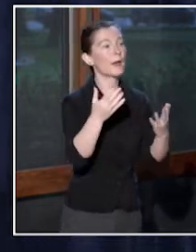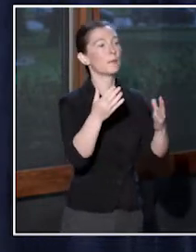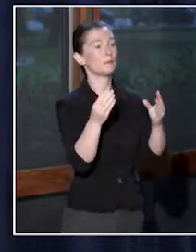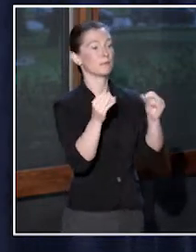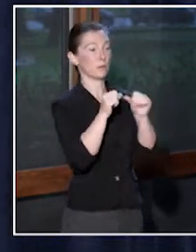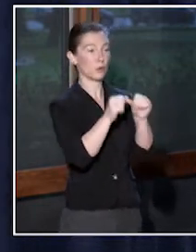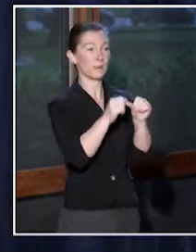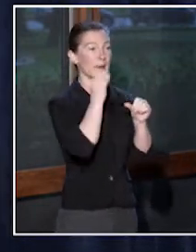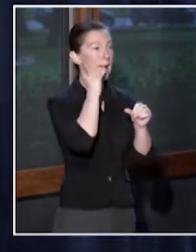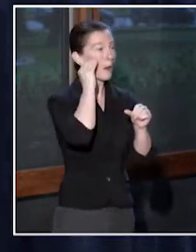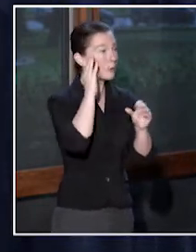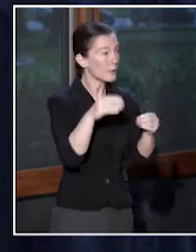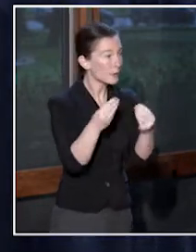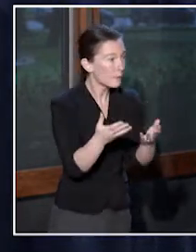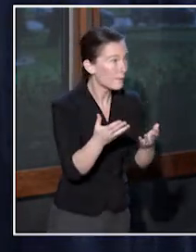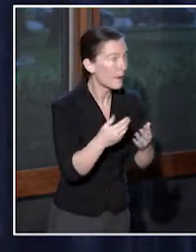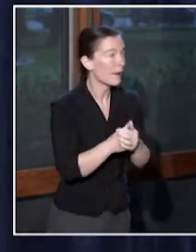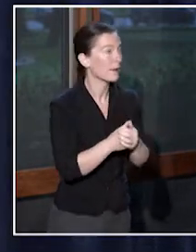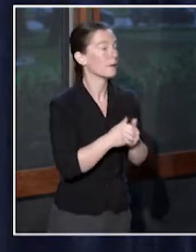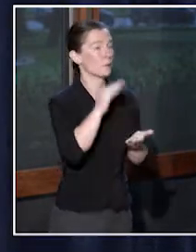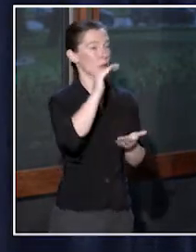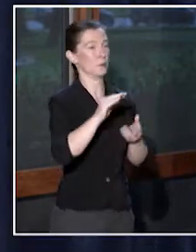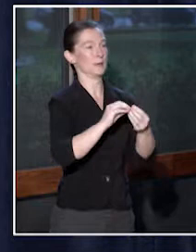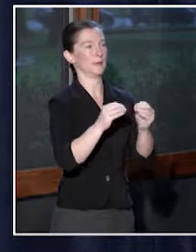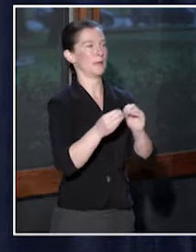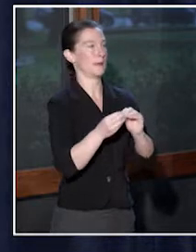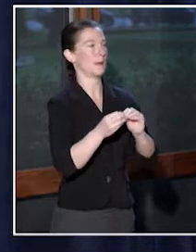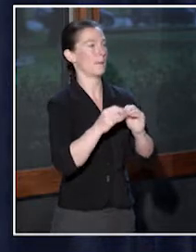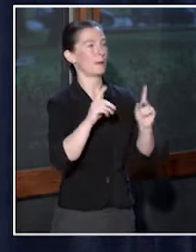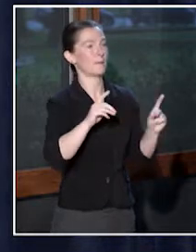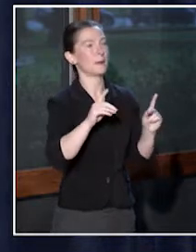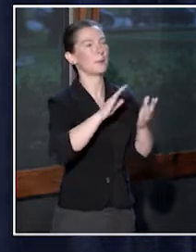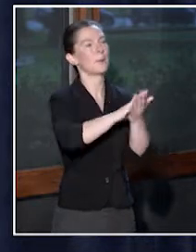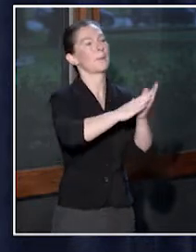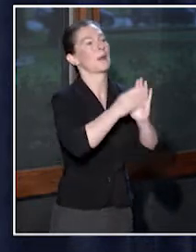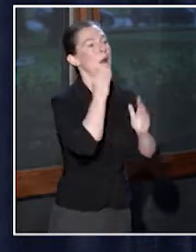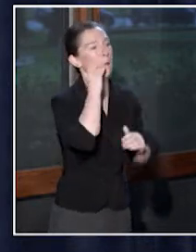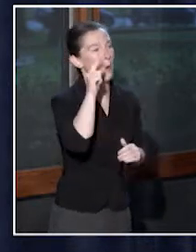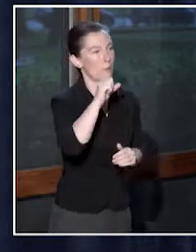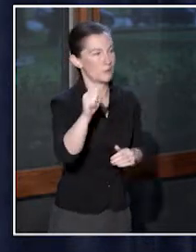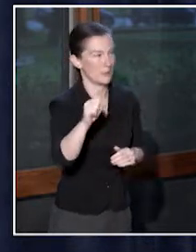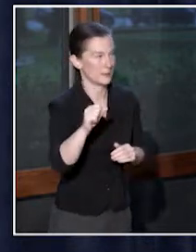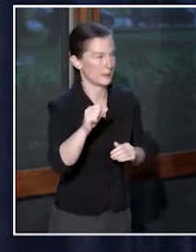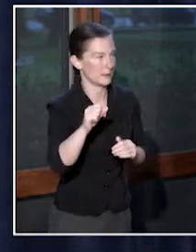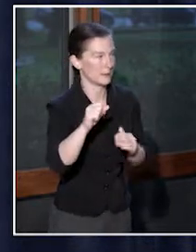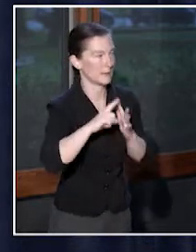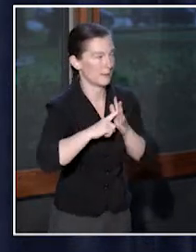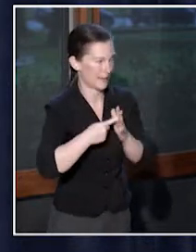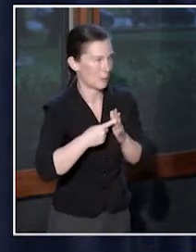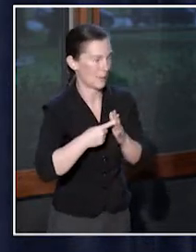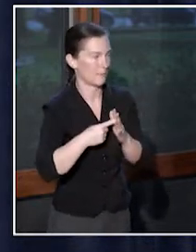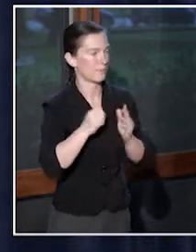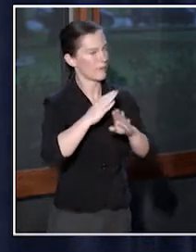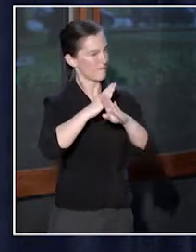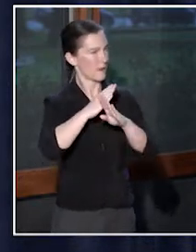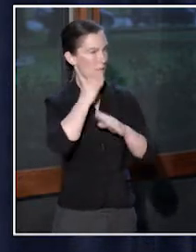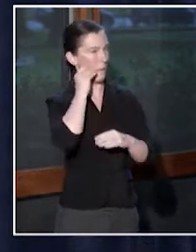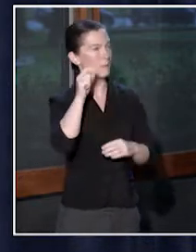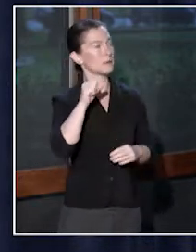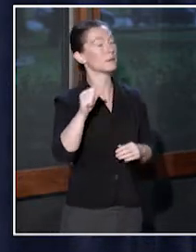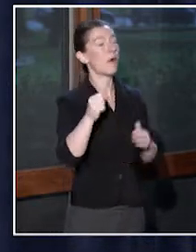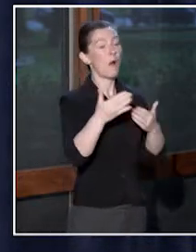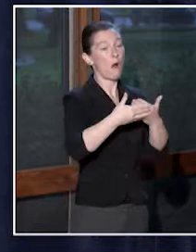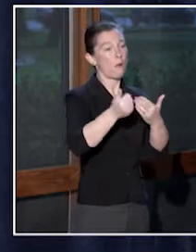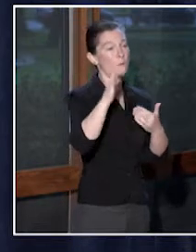reducing the number of people who become homeless in the first place. Almost 5,000 people